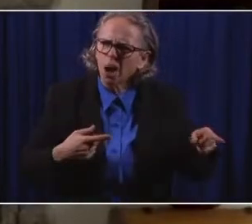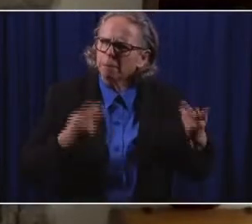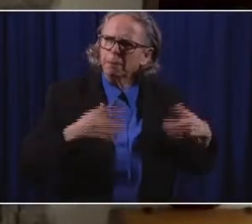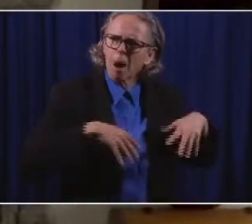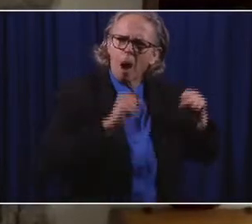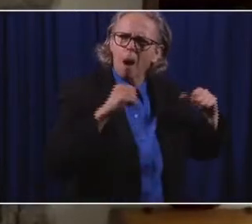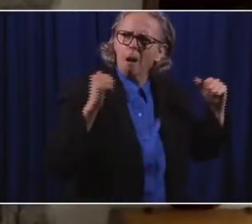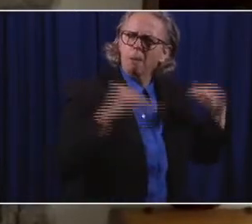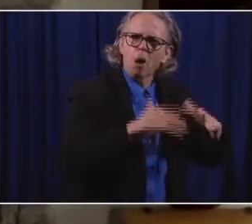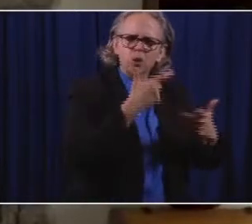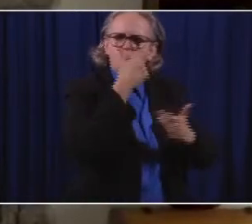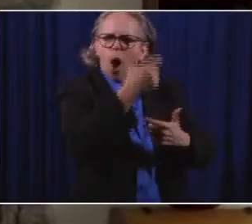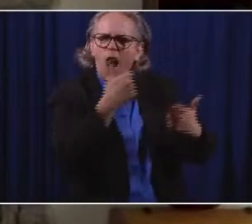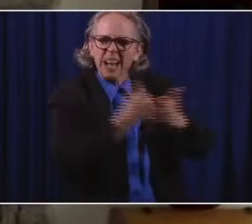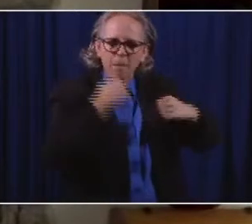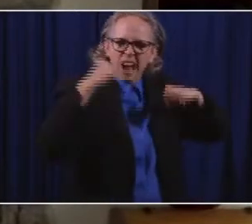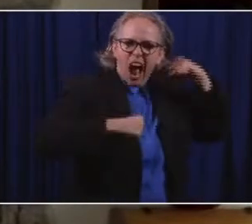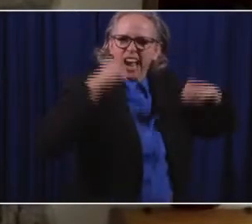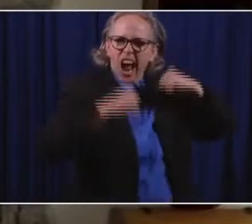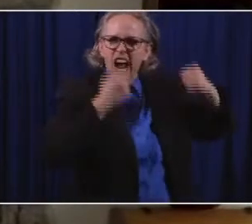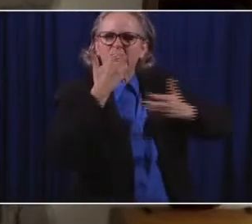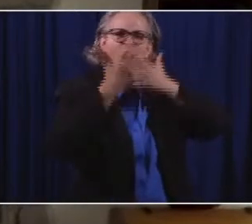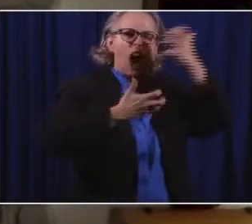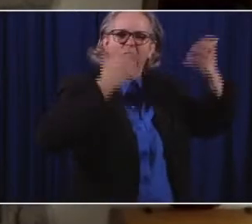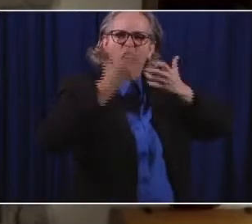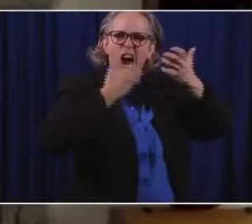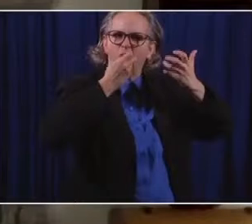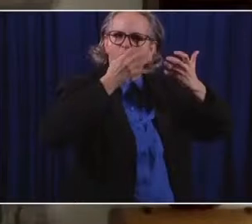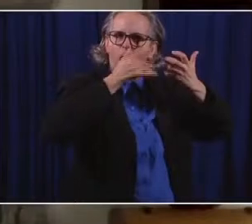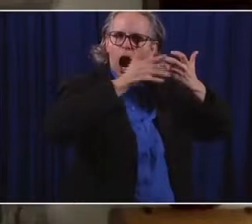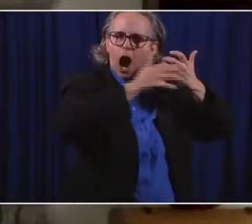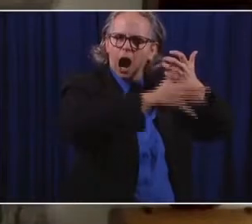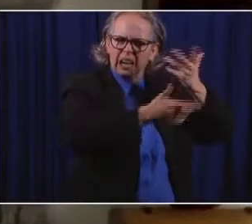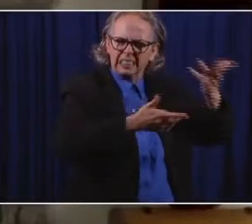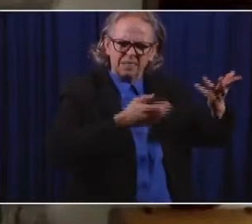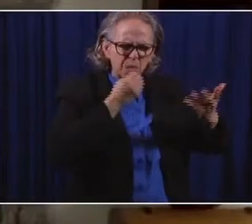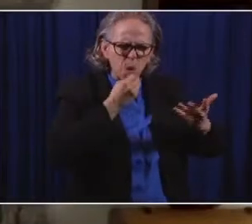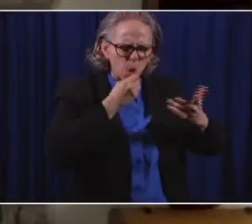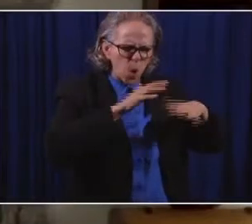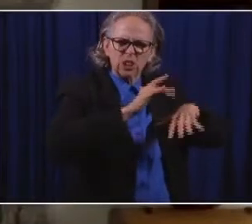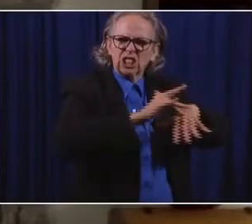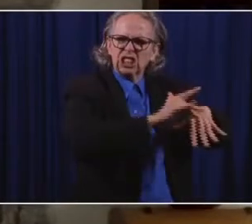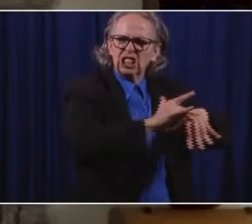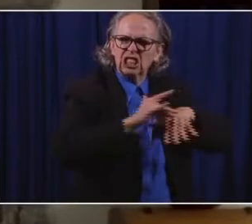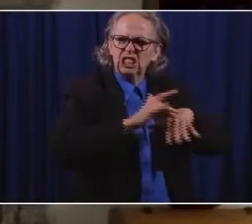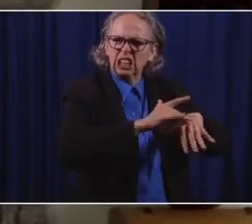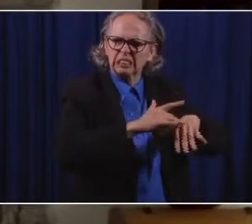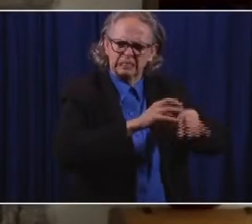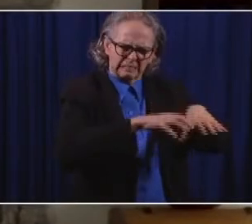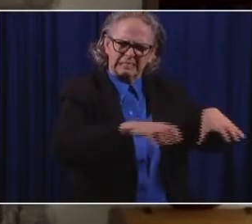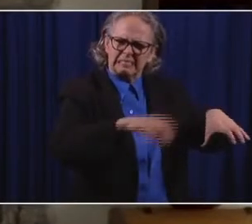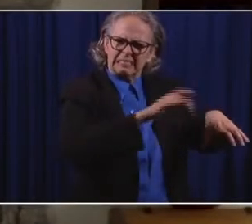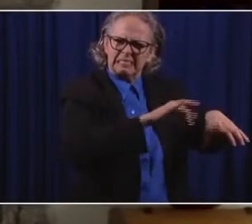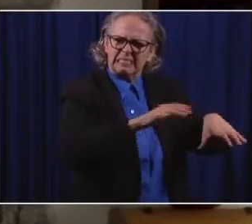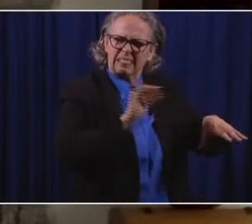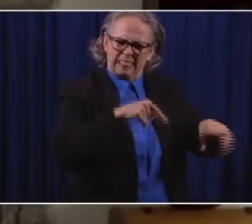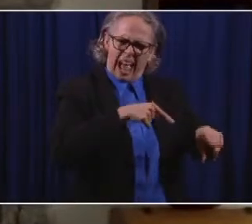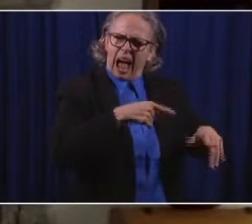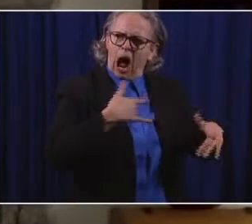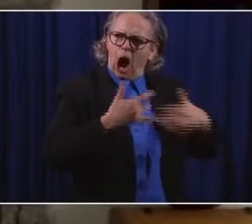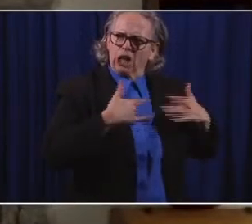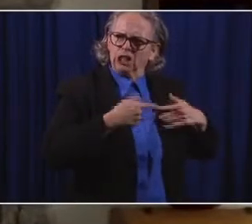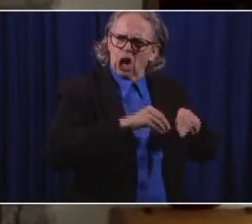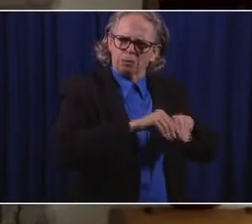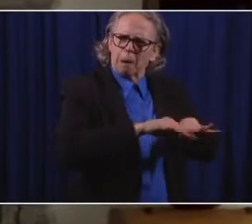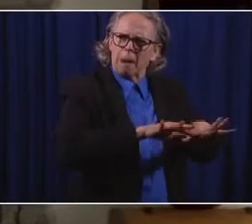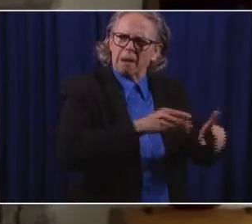and they bring a bunch of people together. And that's why, this is what I said earlier on, really reconsider those.